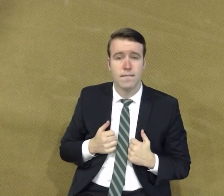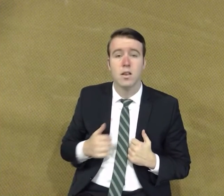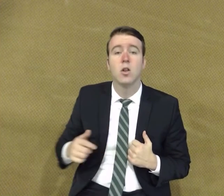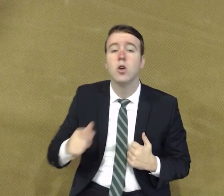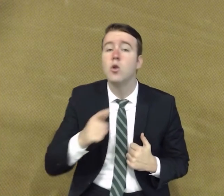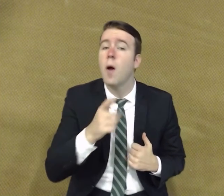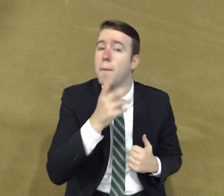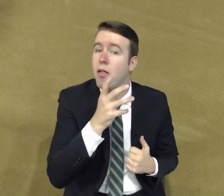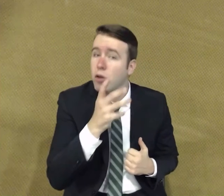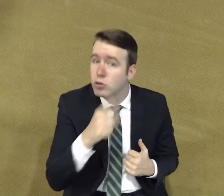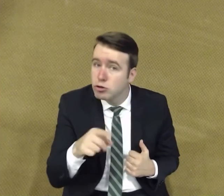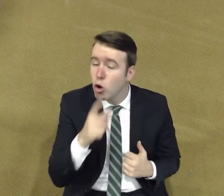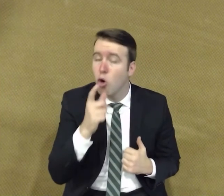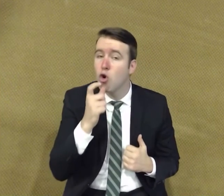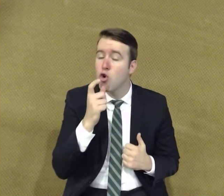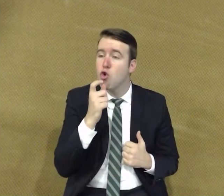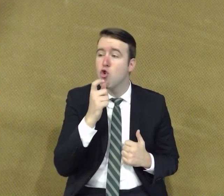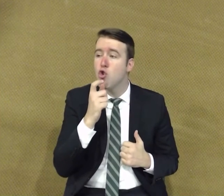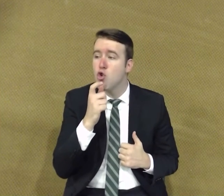You mothers that have